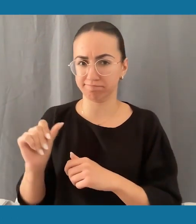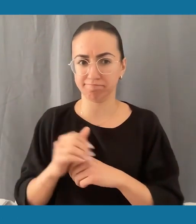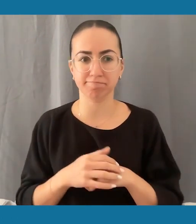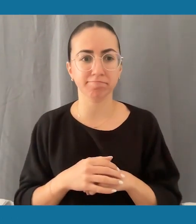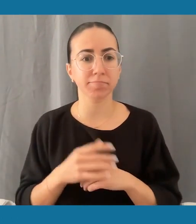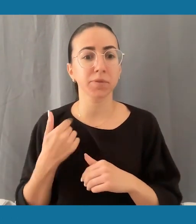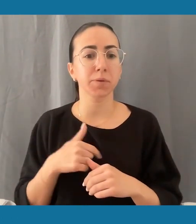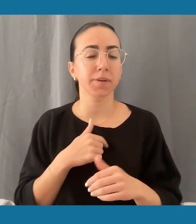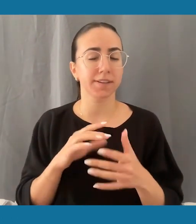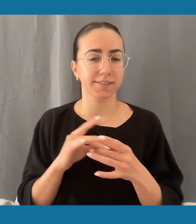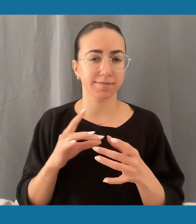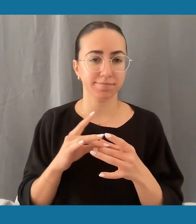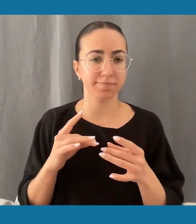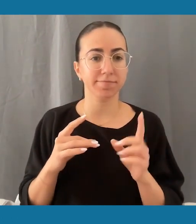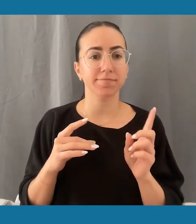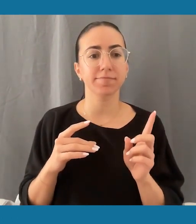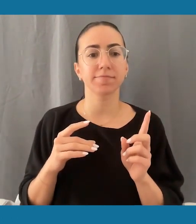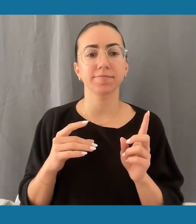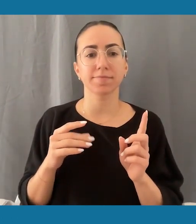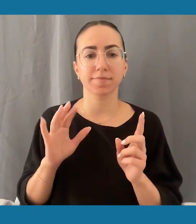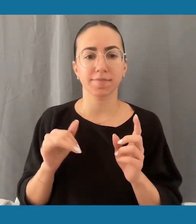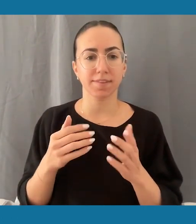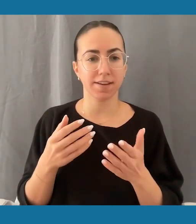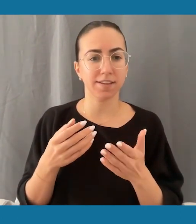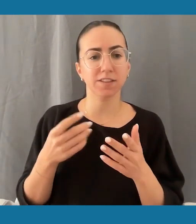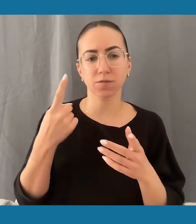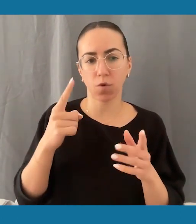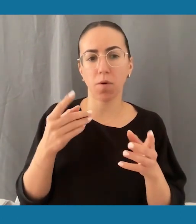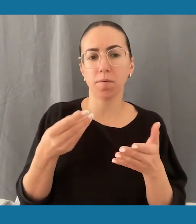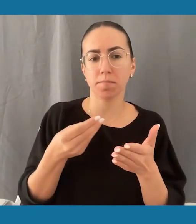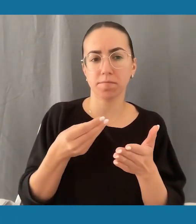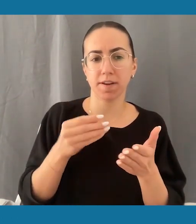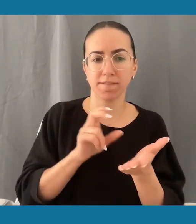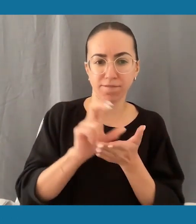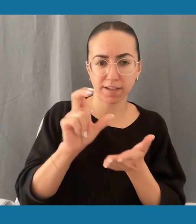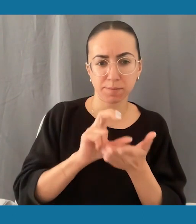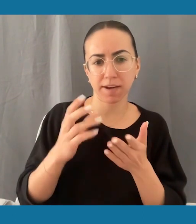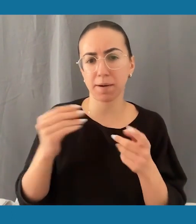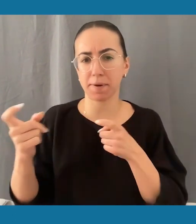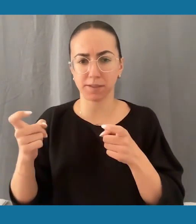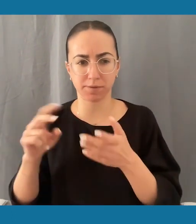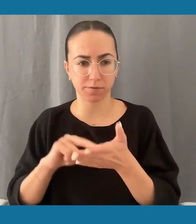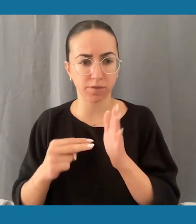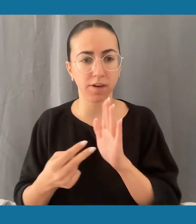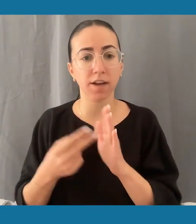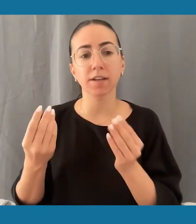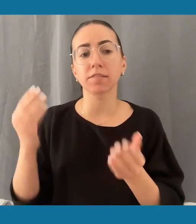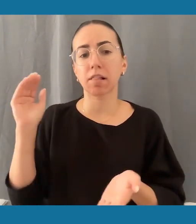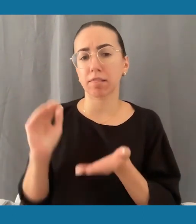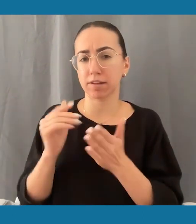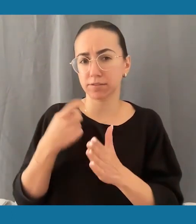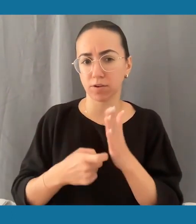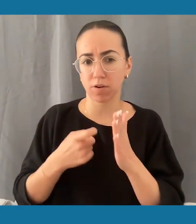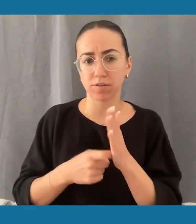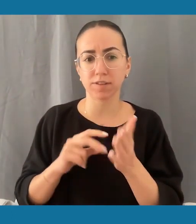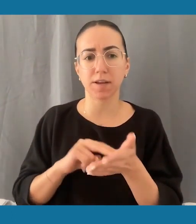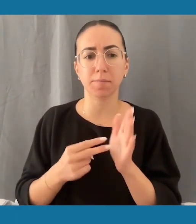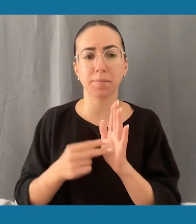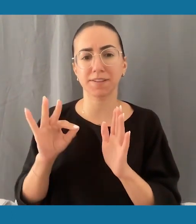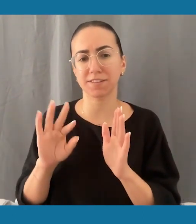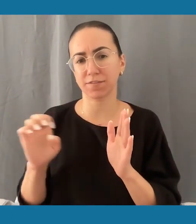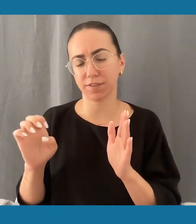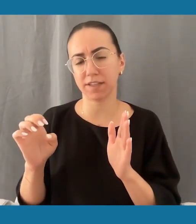we said, the assets are pooled for investment and management purposes. This lowers costs and reduces the fees that